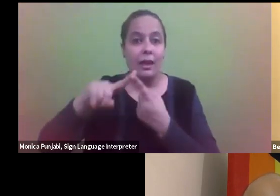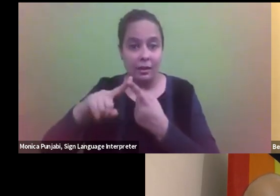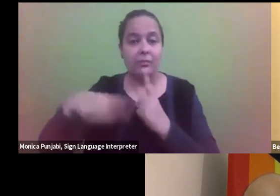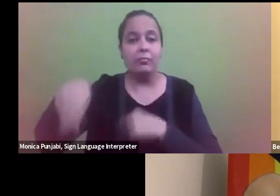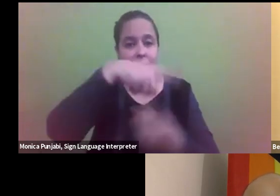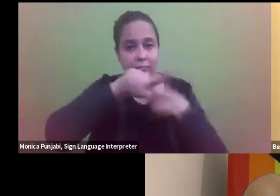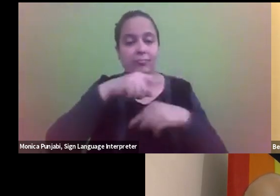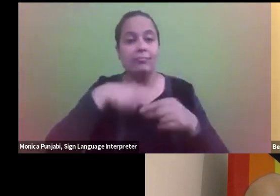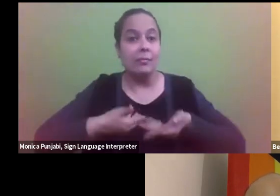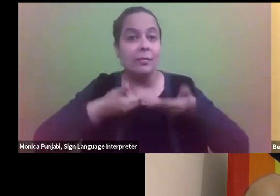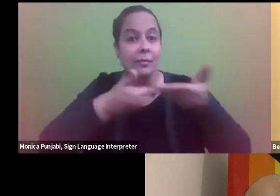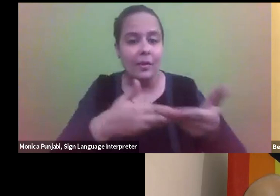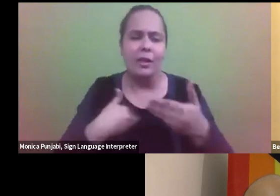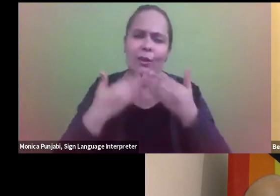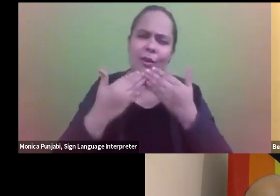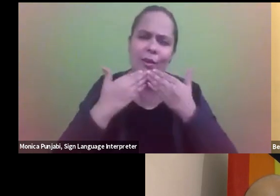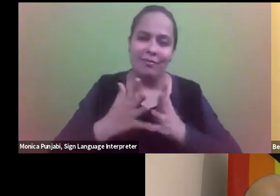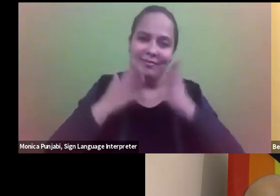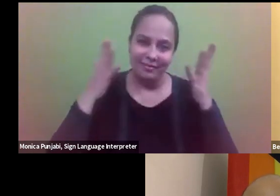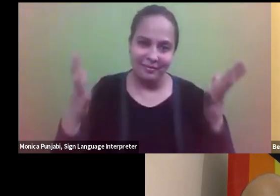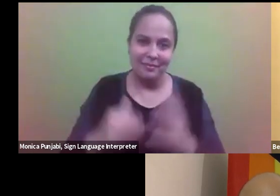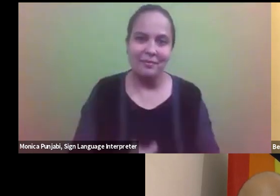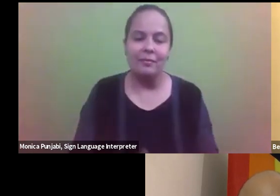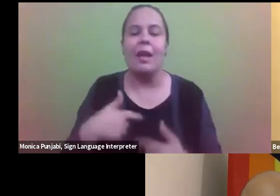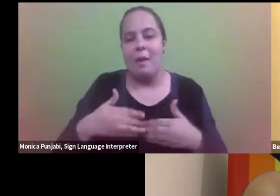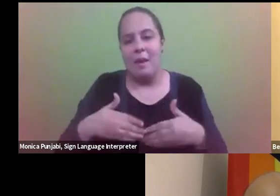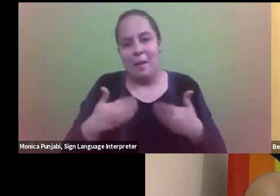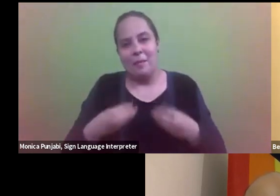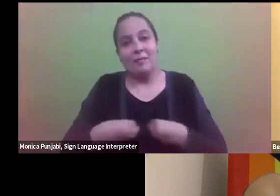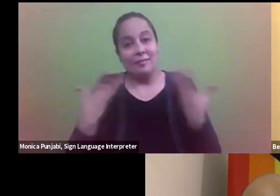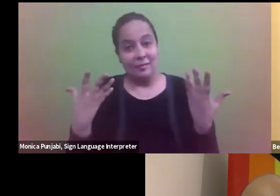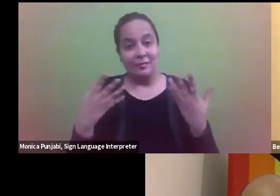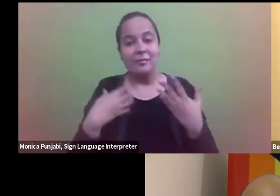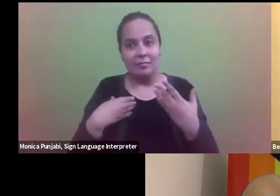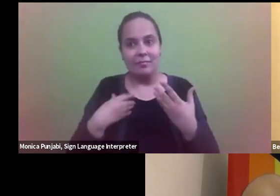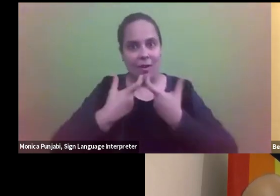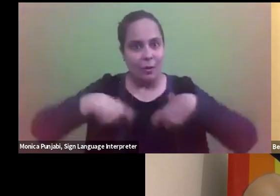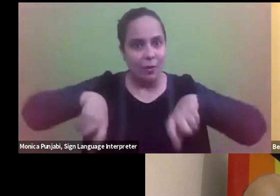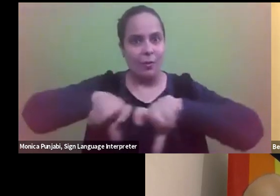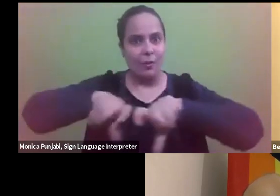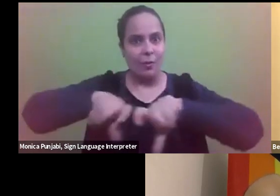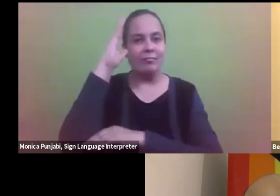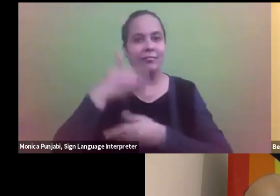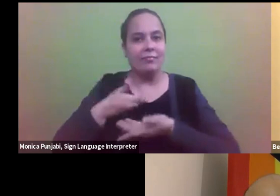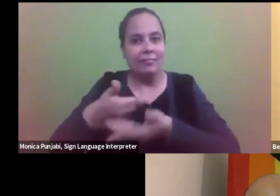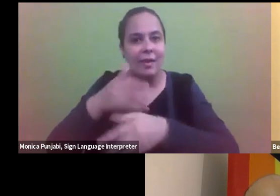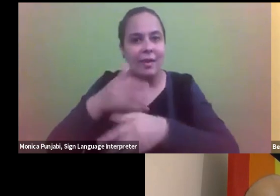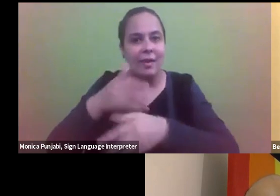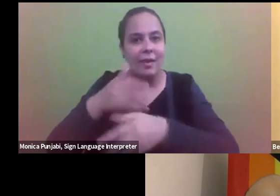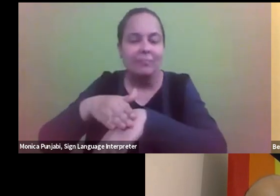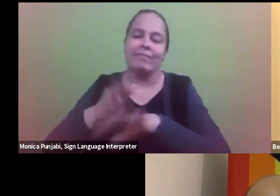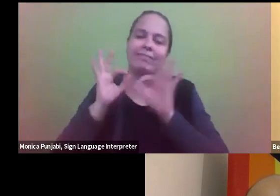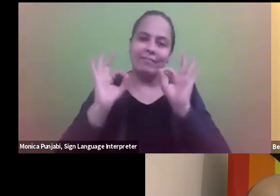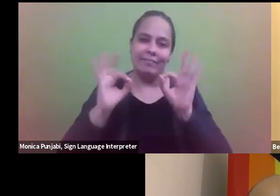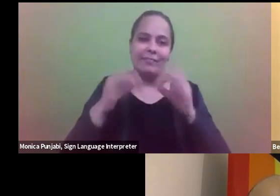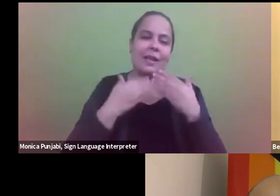us over. Really glad to be part of the panel and to represent Samavesh. Of course. Very good. So let's get to it. Shall I